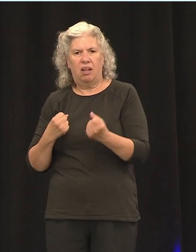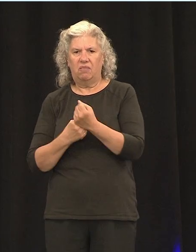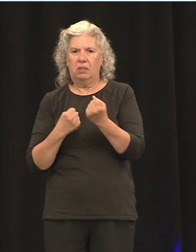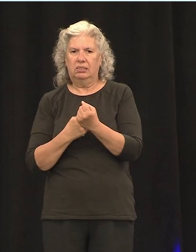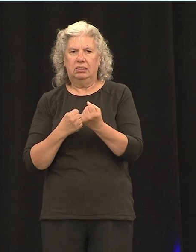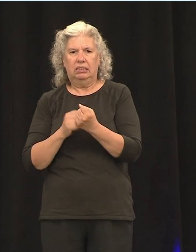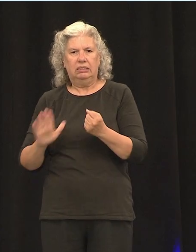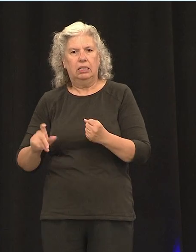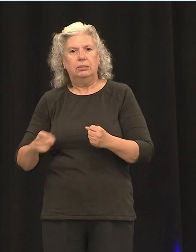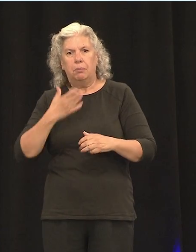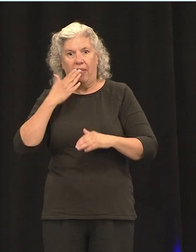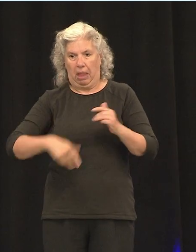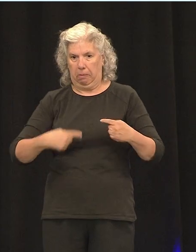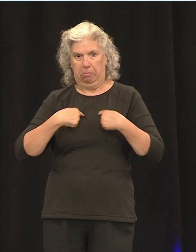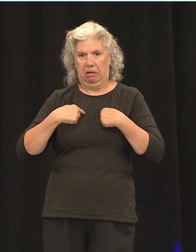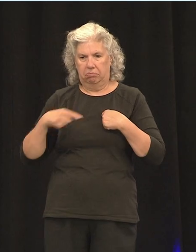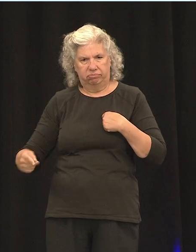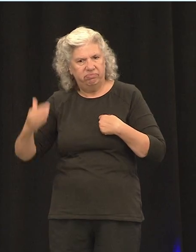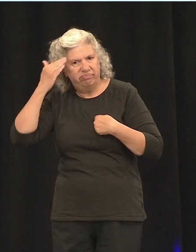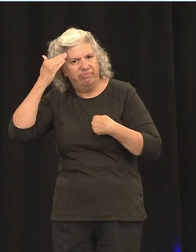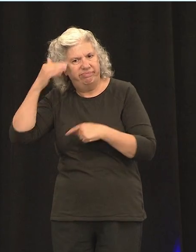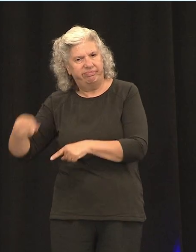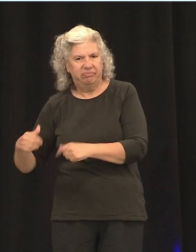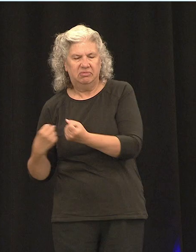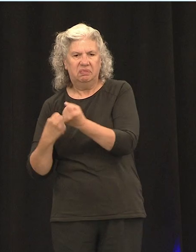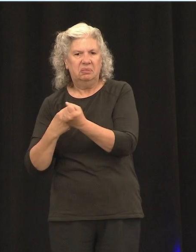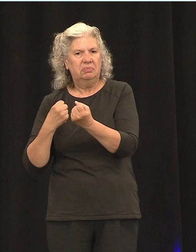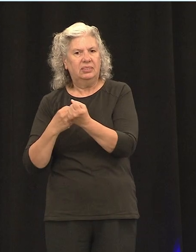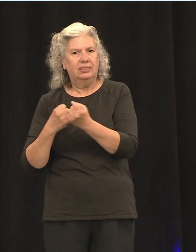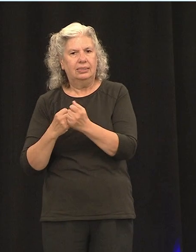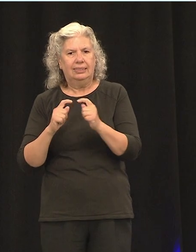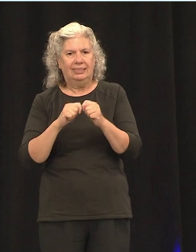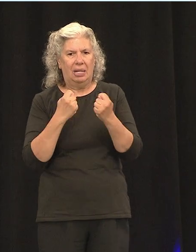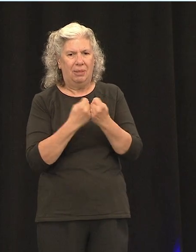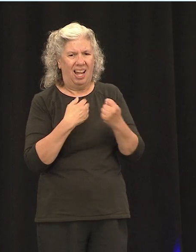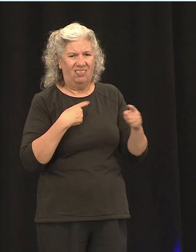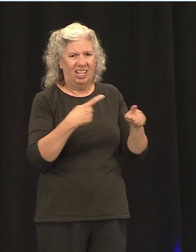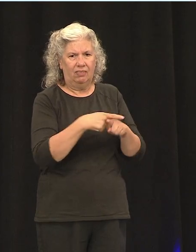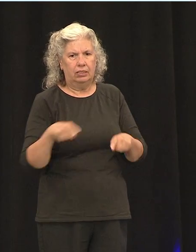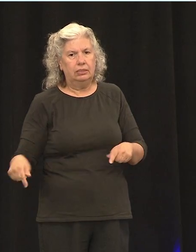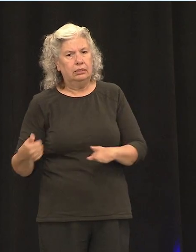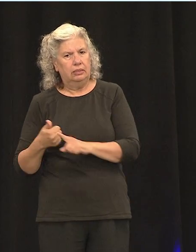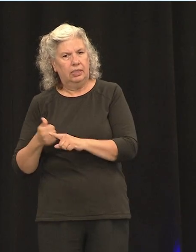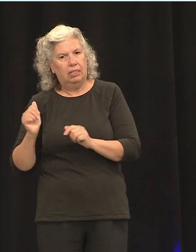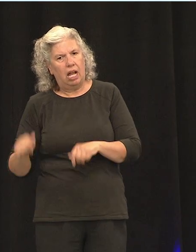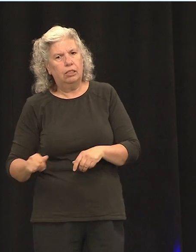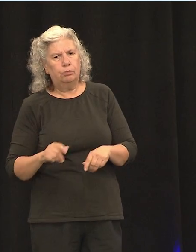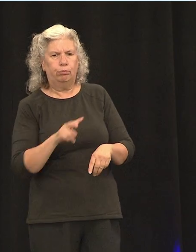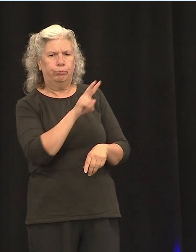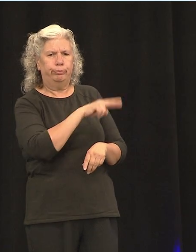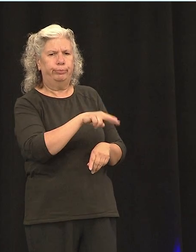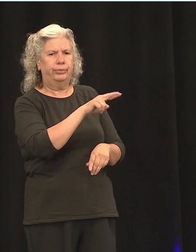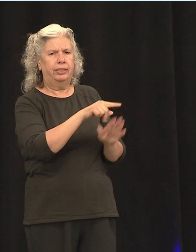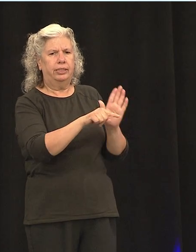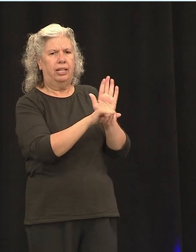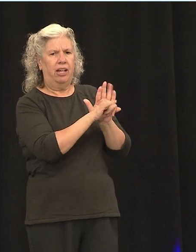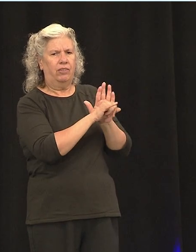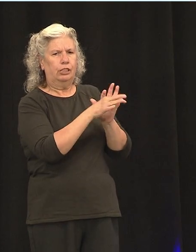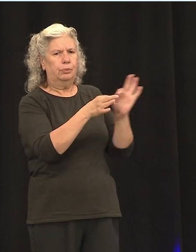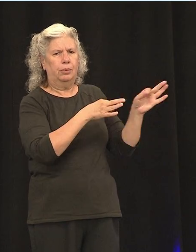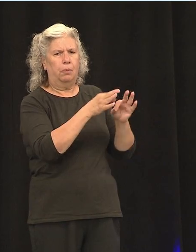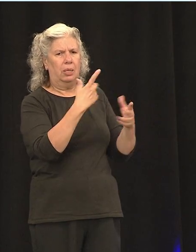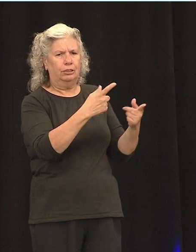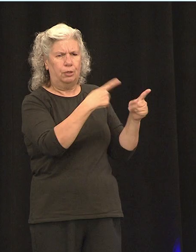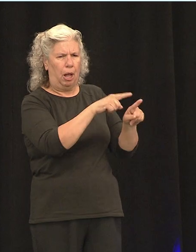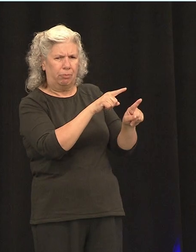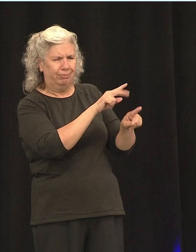on teams, and he was able to identify and describe what's going on and get the services and support he needed better